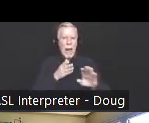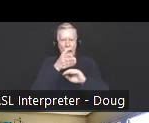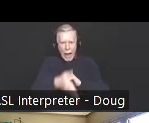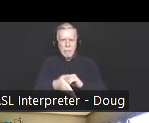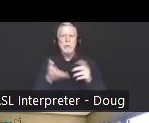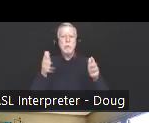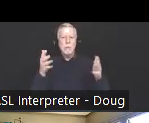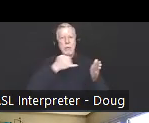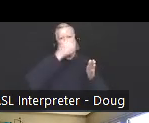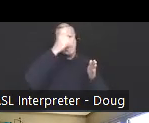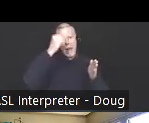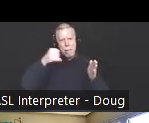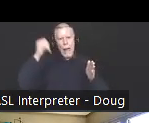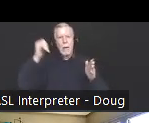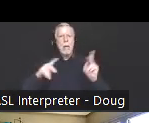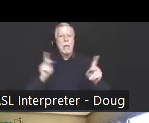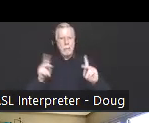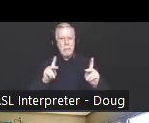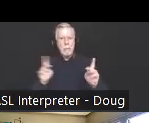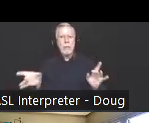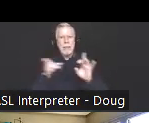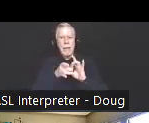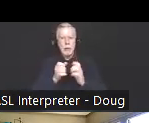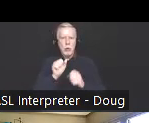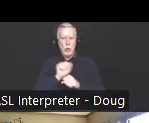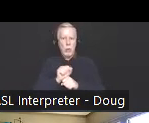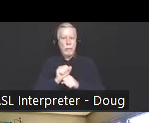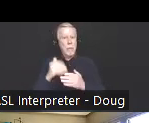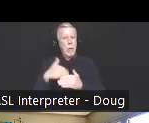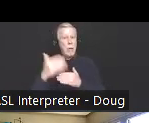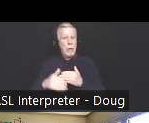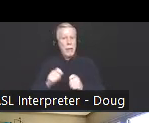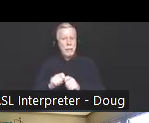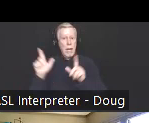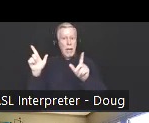people's connection to the work. Next slide.